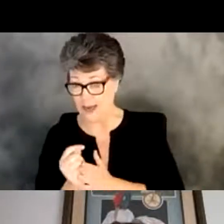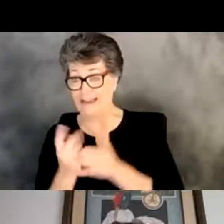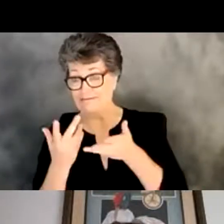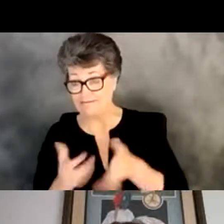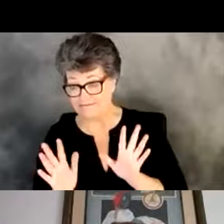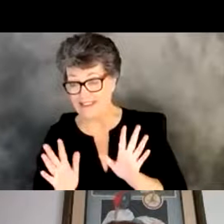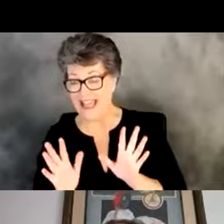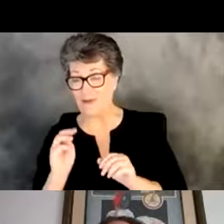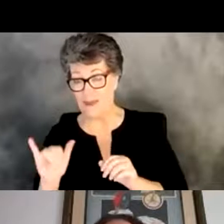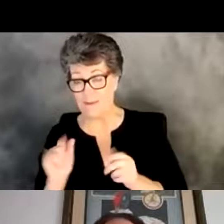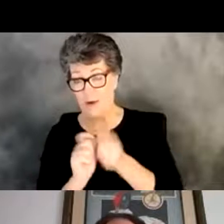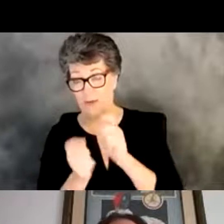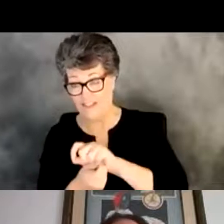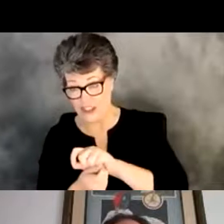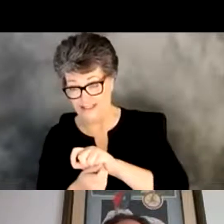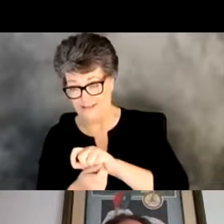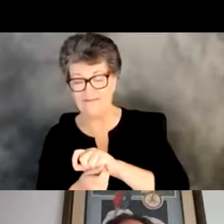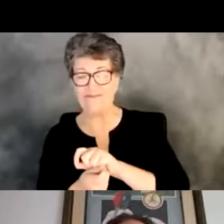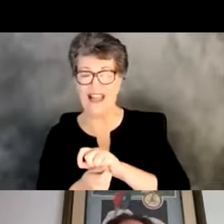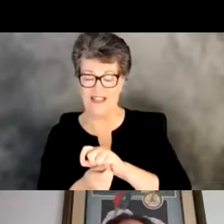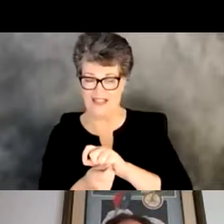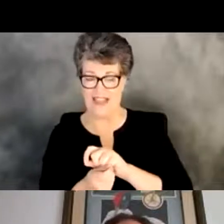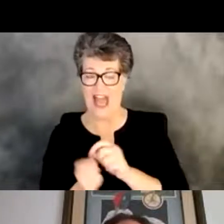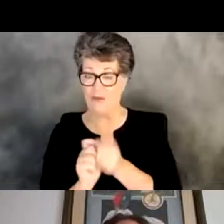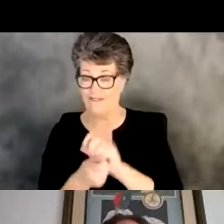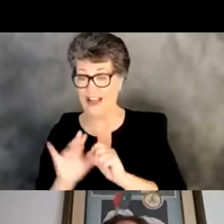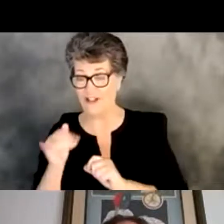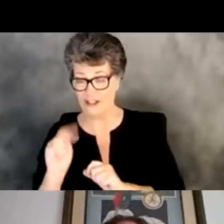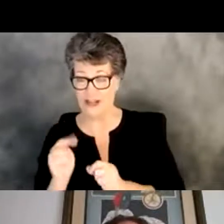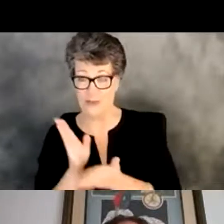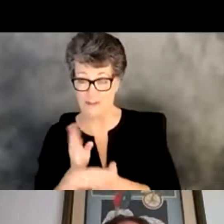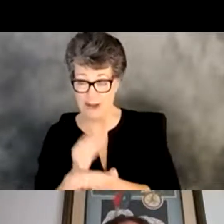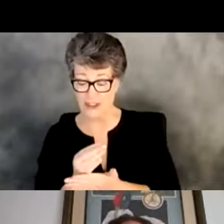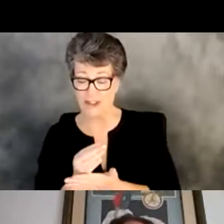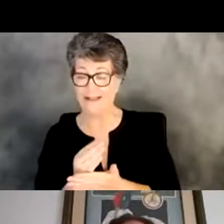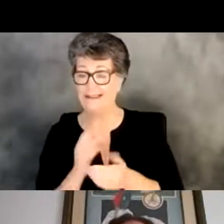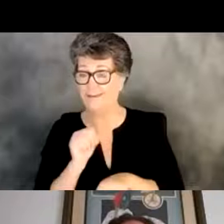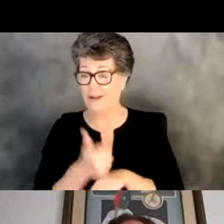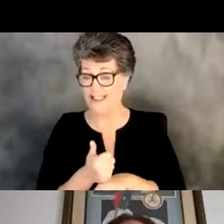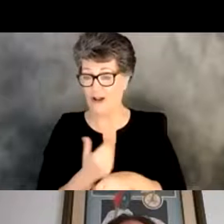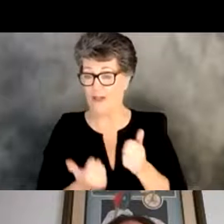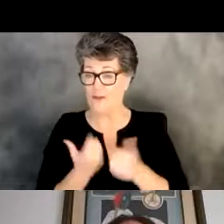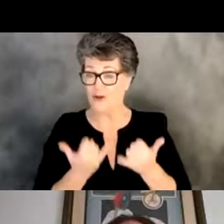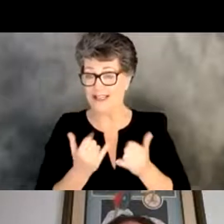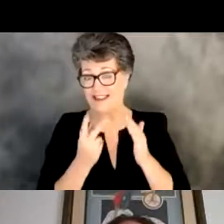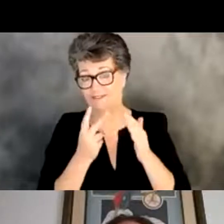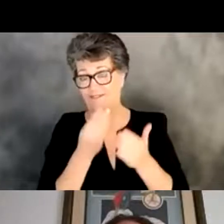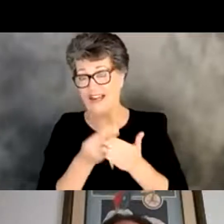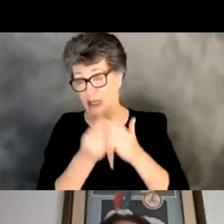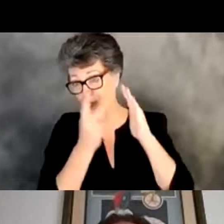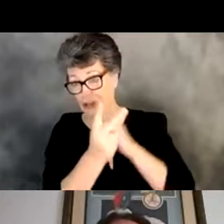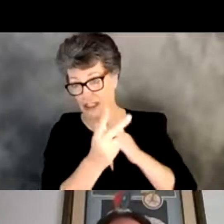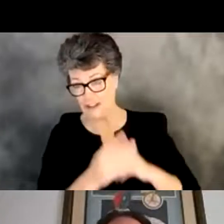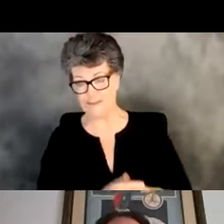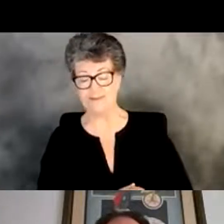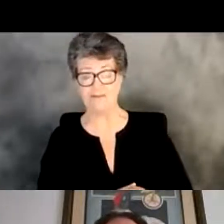May revision, which is a revision to the January budget based on the most recent financial projections we have.